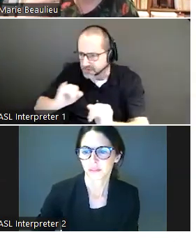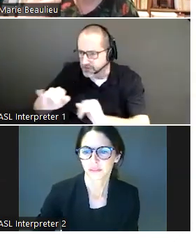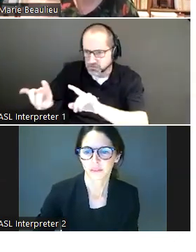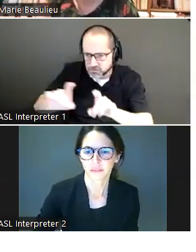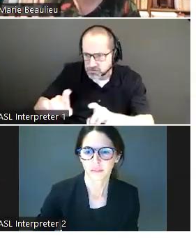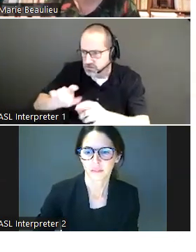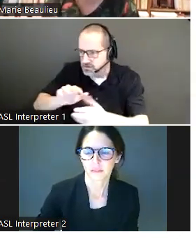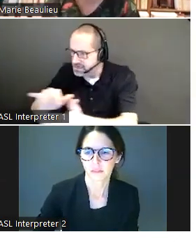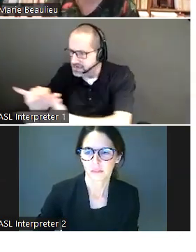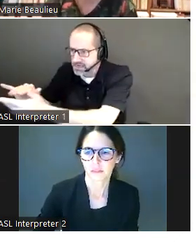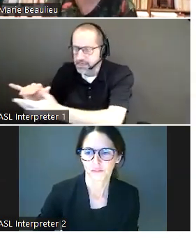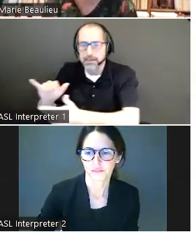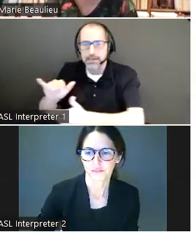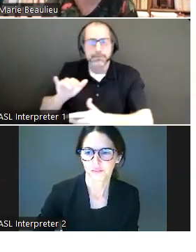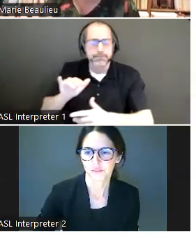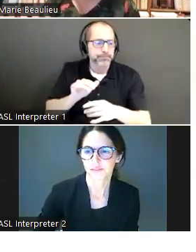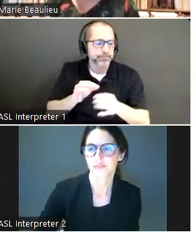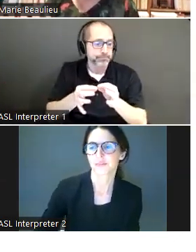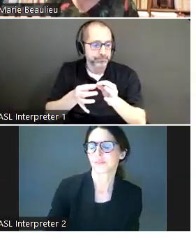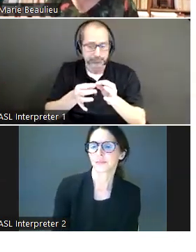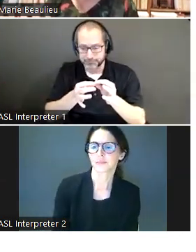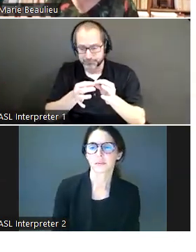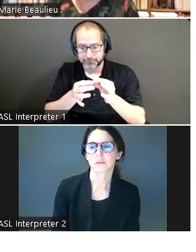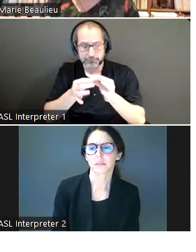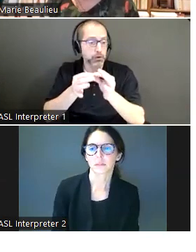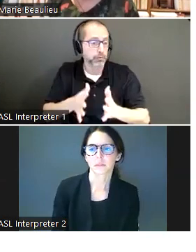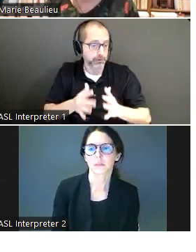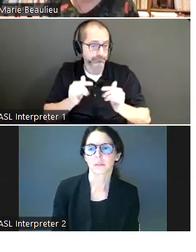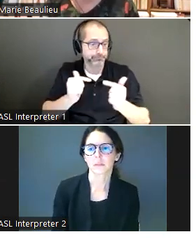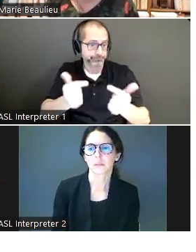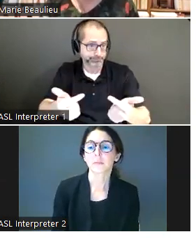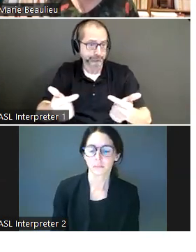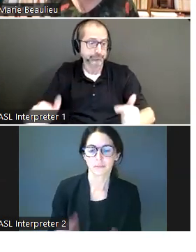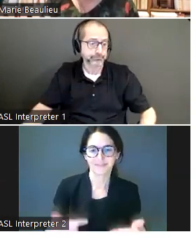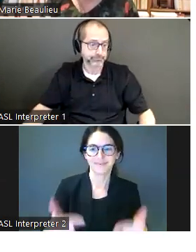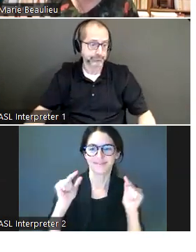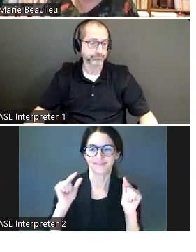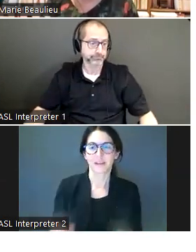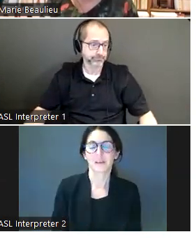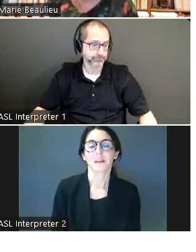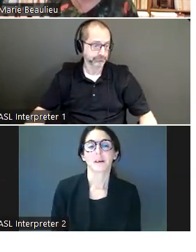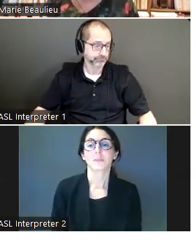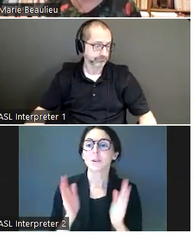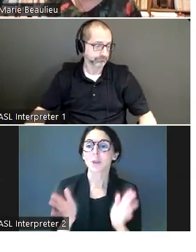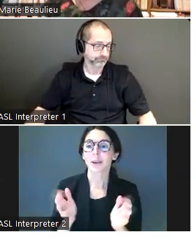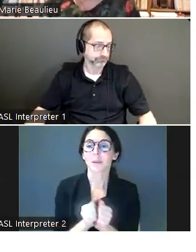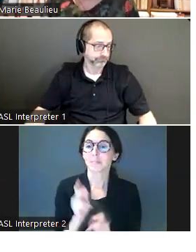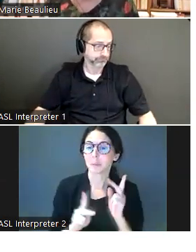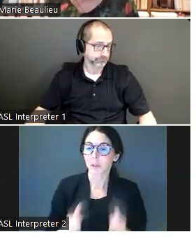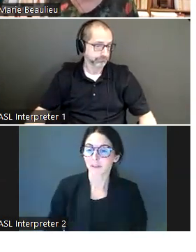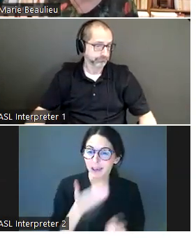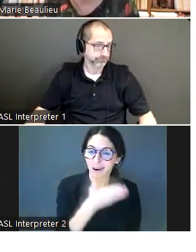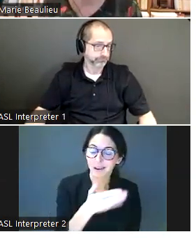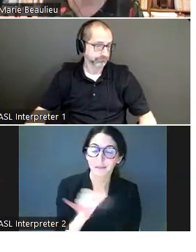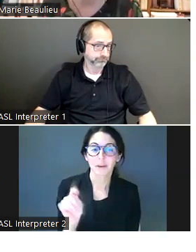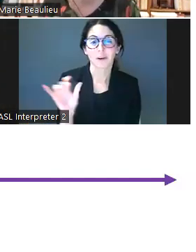been talking with residents for sure, but also employees and general managers. And what we